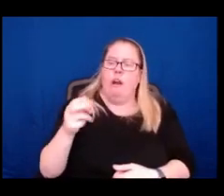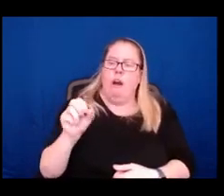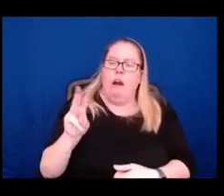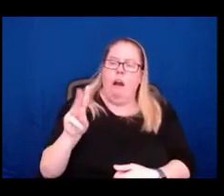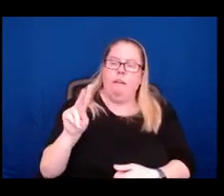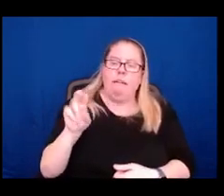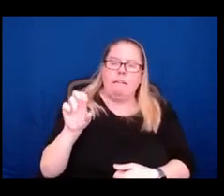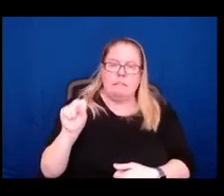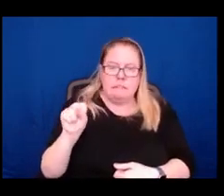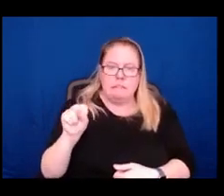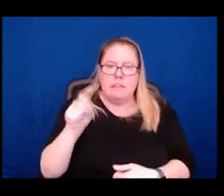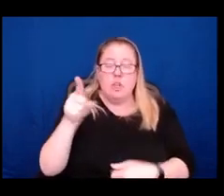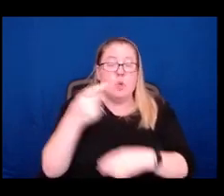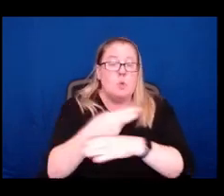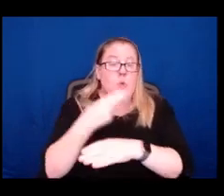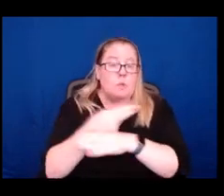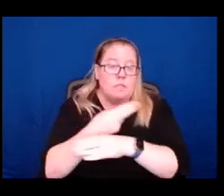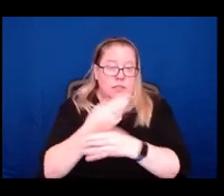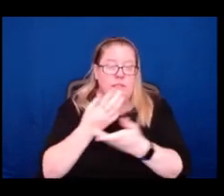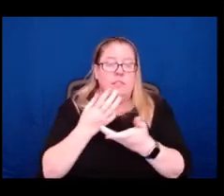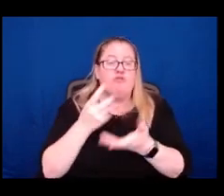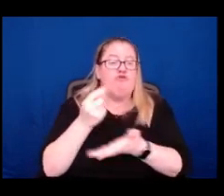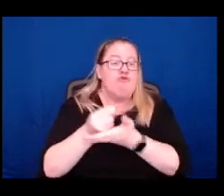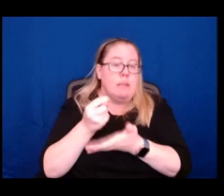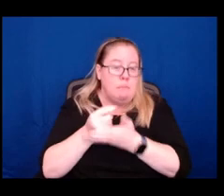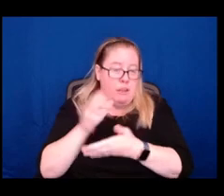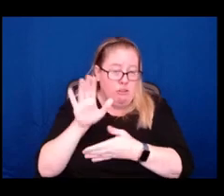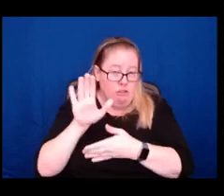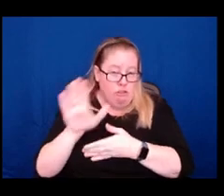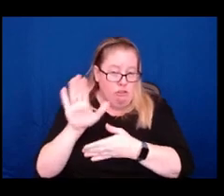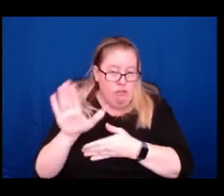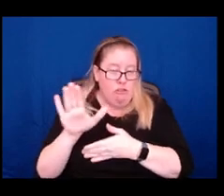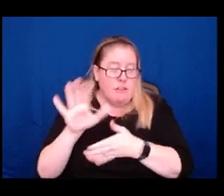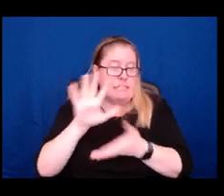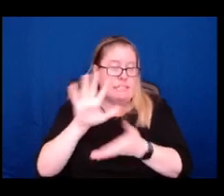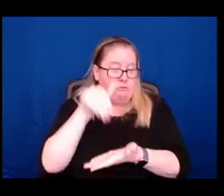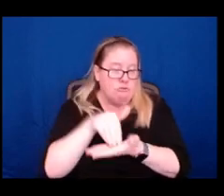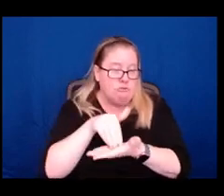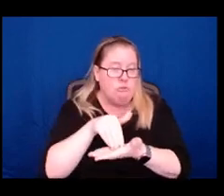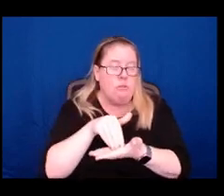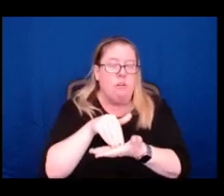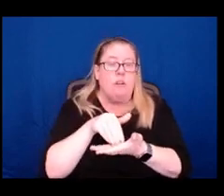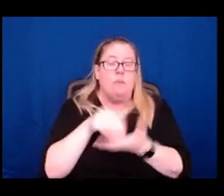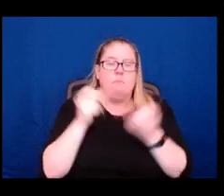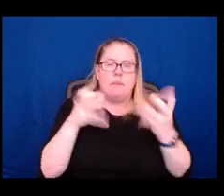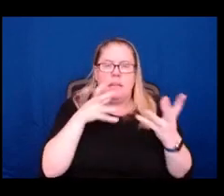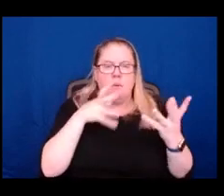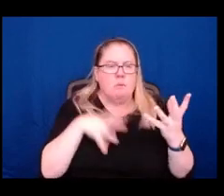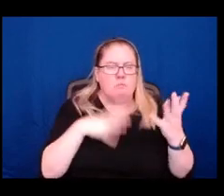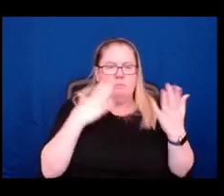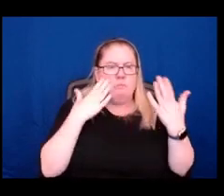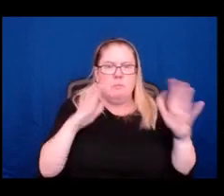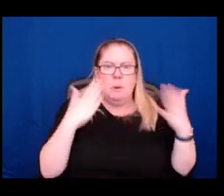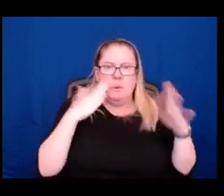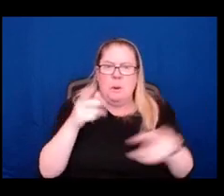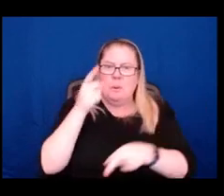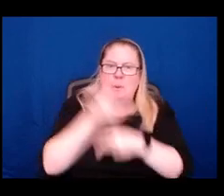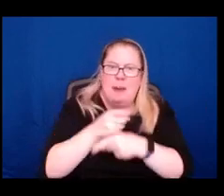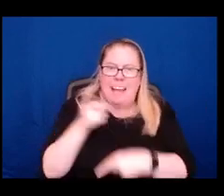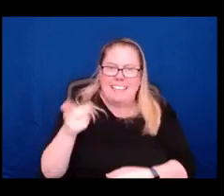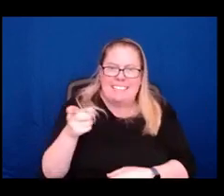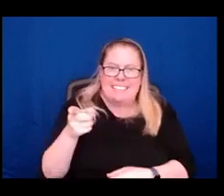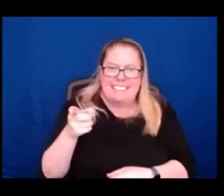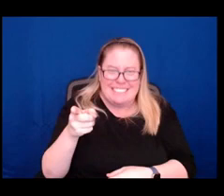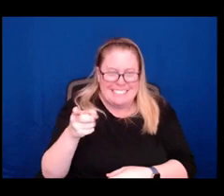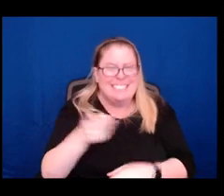Hawkins. Dr. Hawkins uses the Acessa treatment in her centers, and it's something that a lot of women don't know about, right,